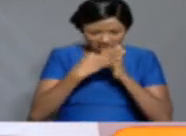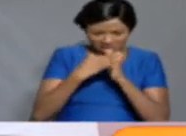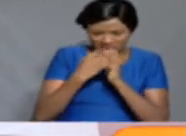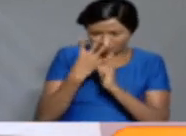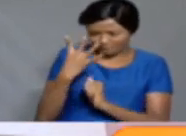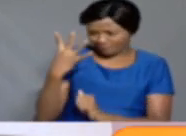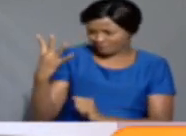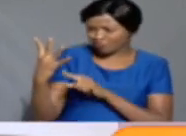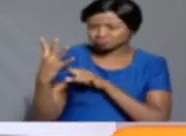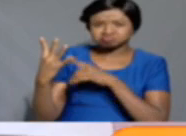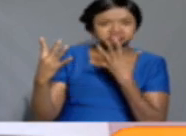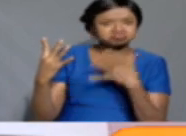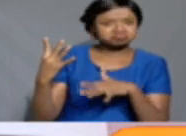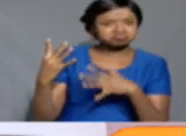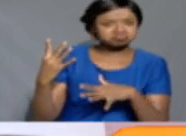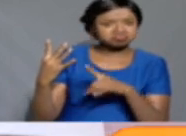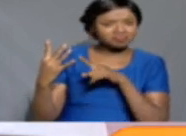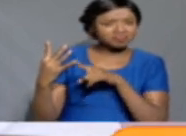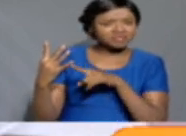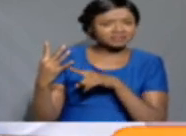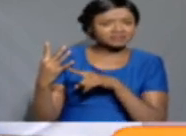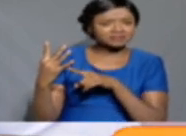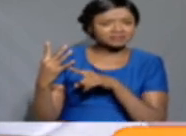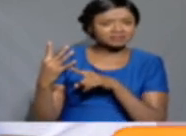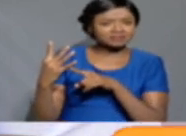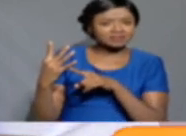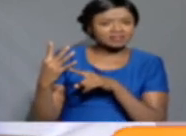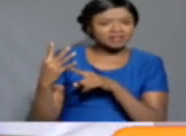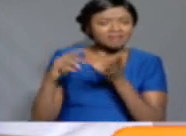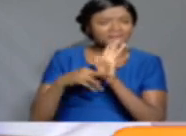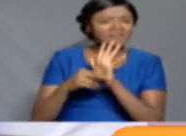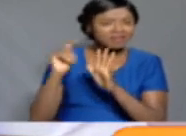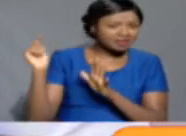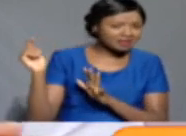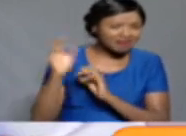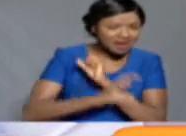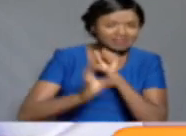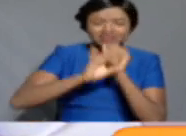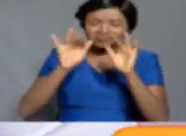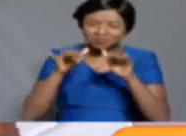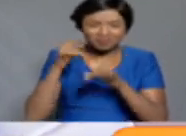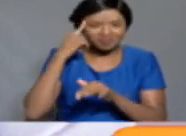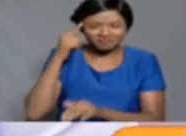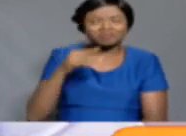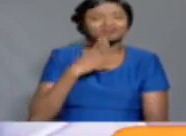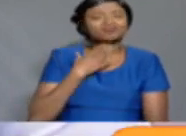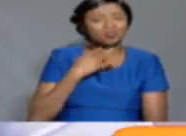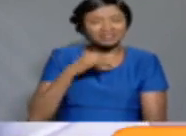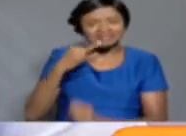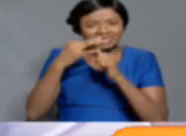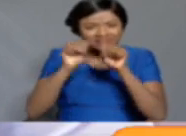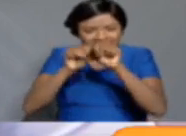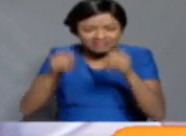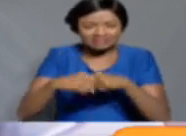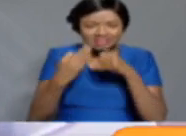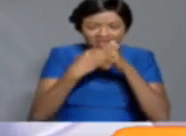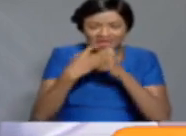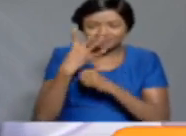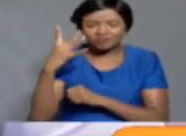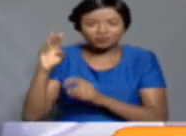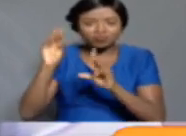844 is actually what the country has been waiting for. You're actually discussing a system that will deliver